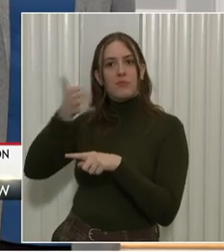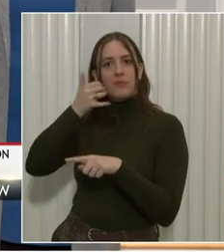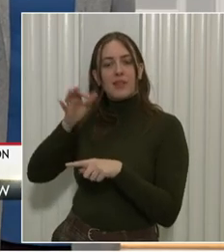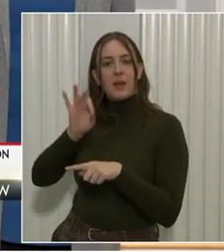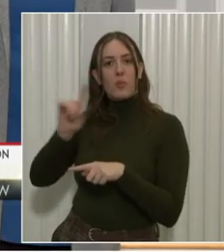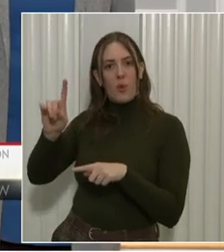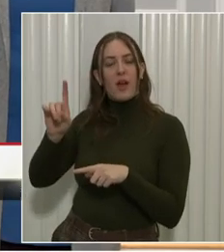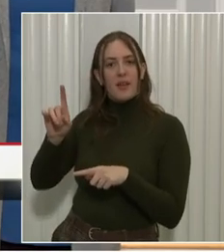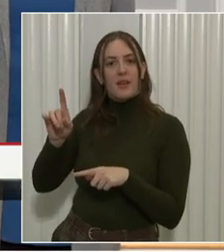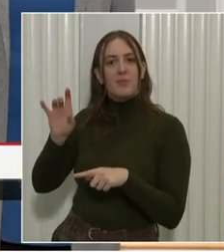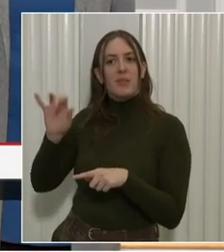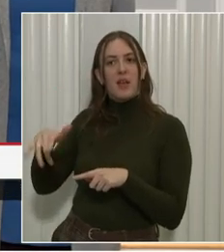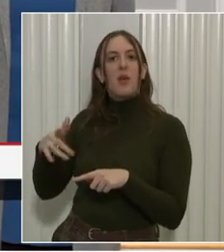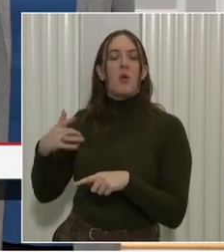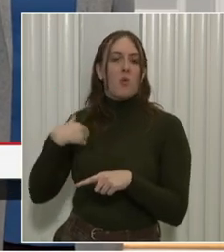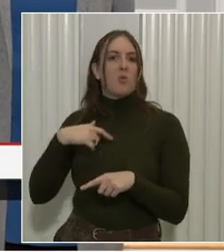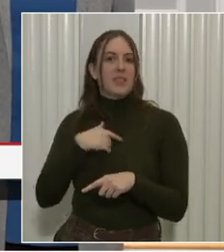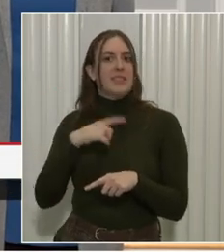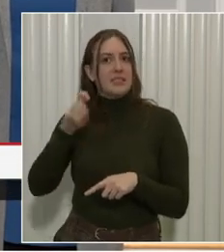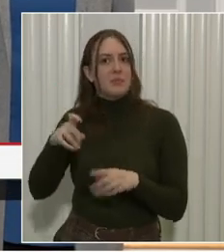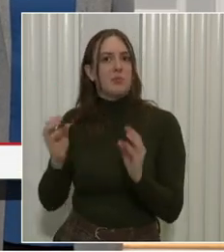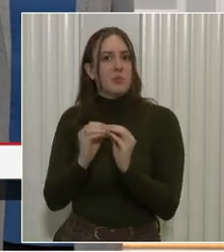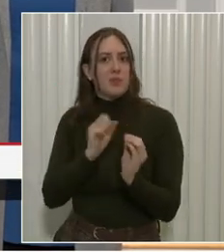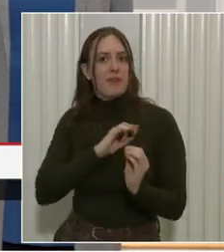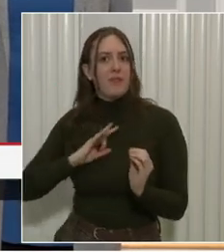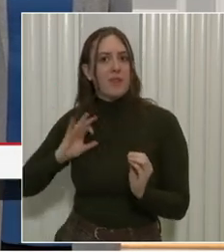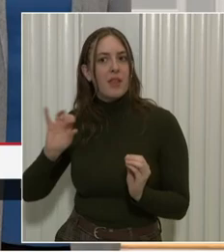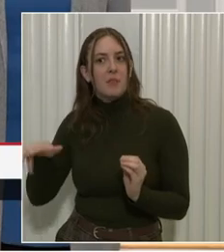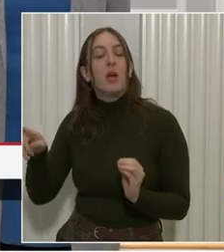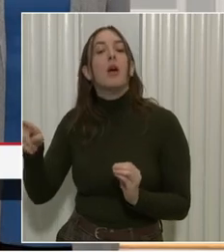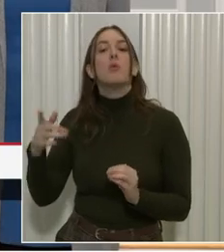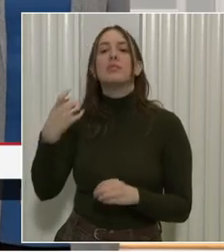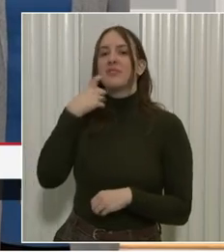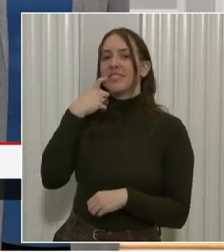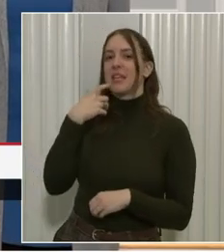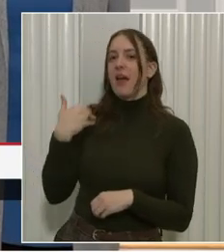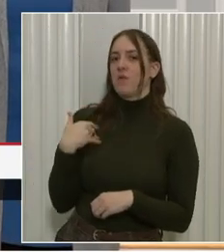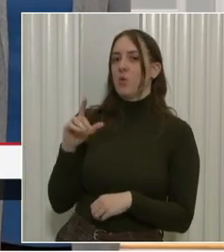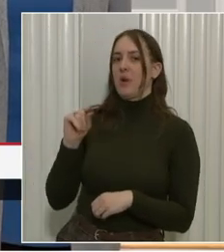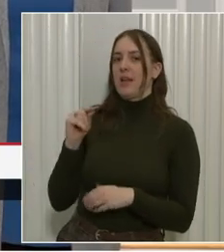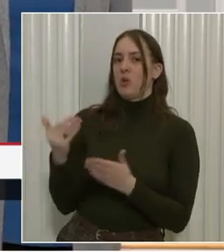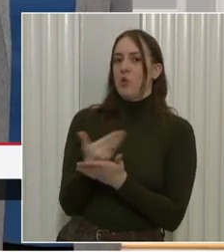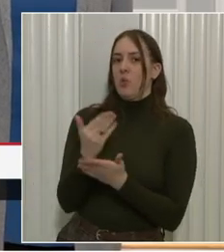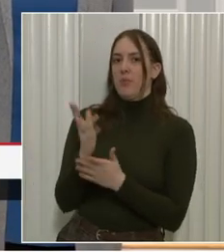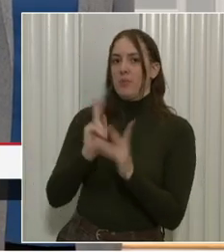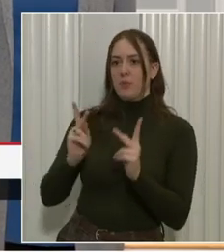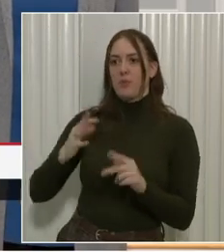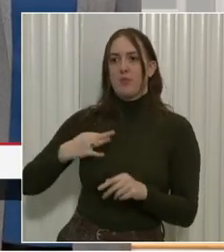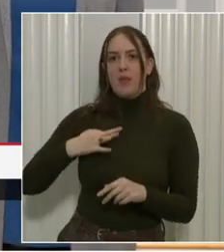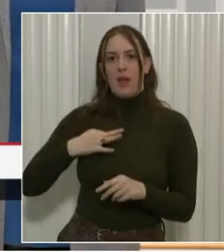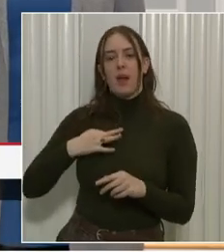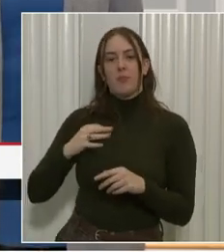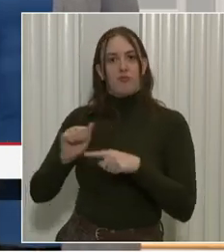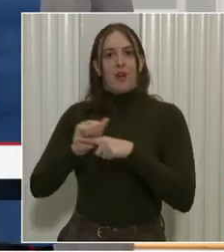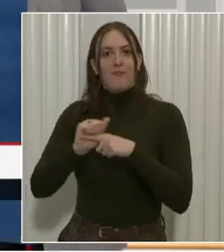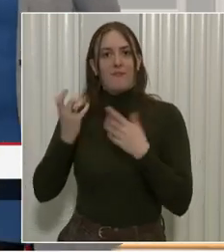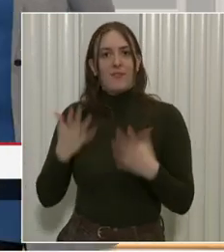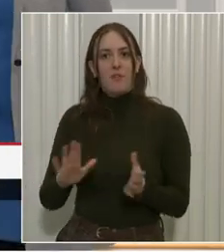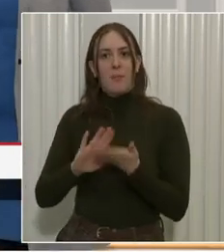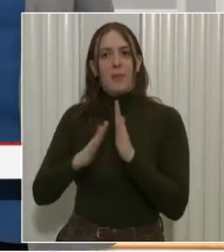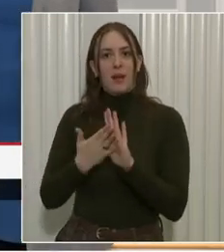of 20-plus call takers, and we recently actually had legislation that will allow OUC to hire